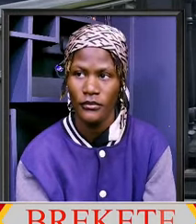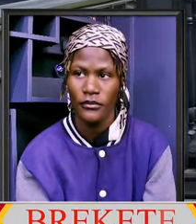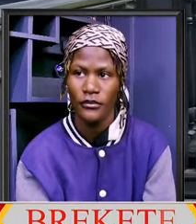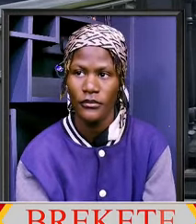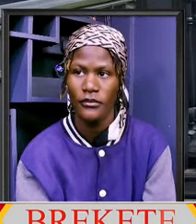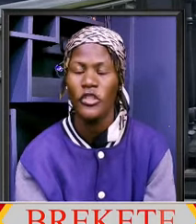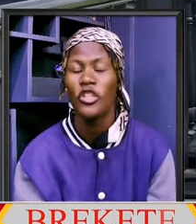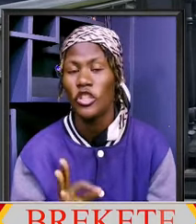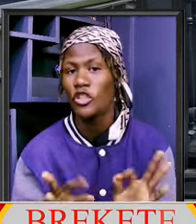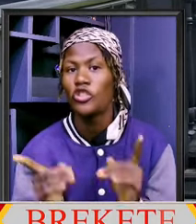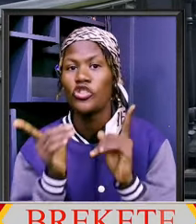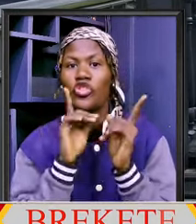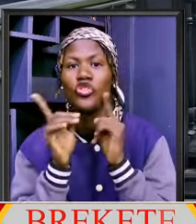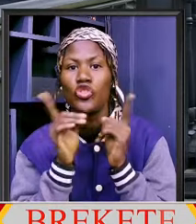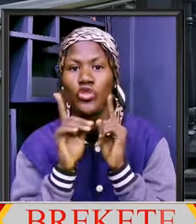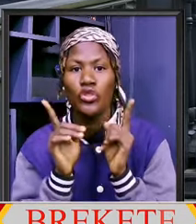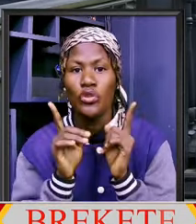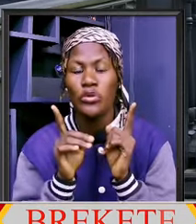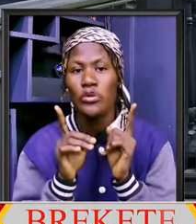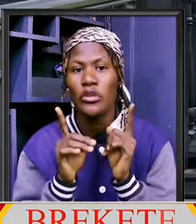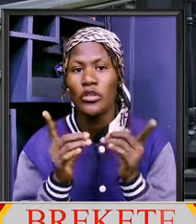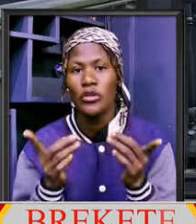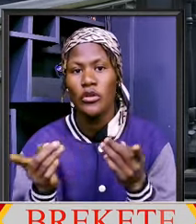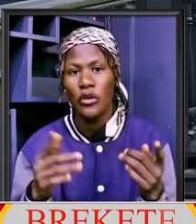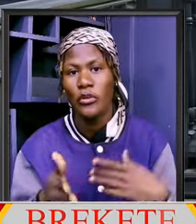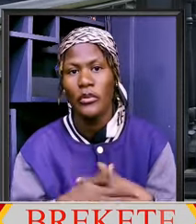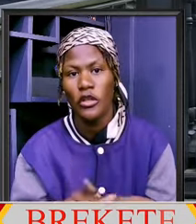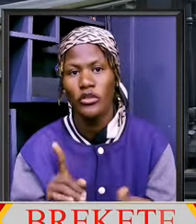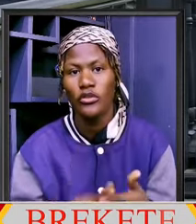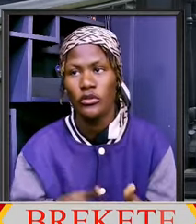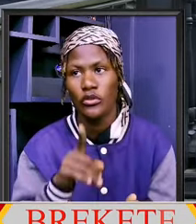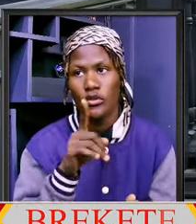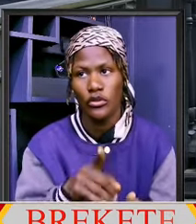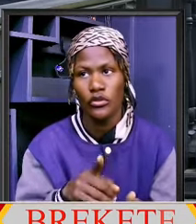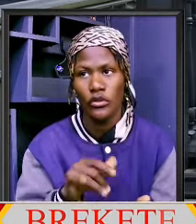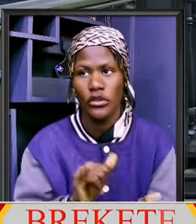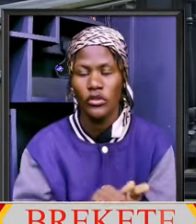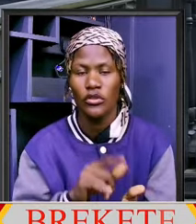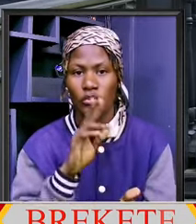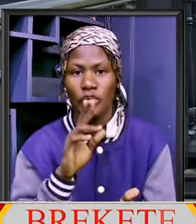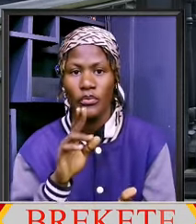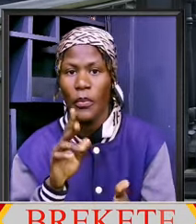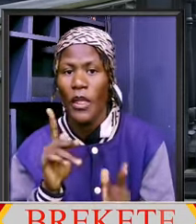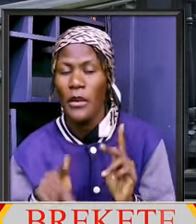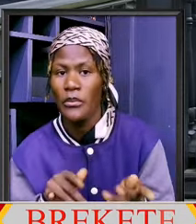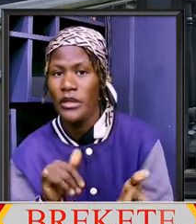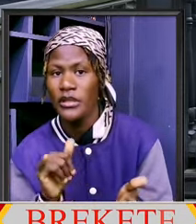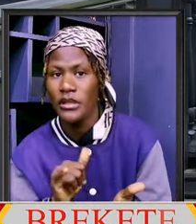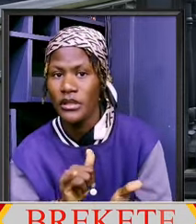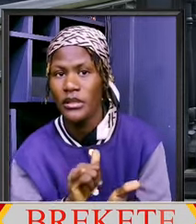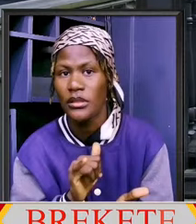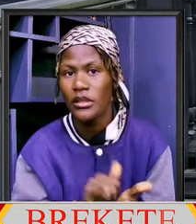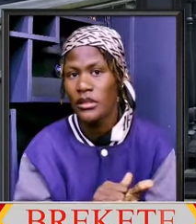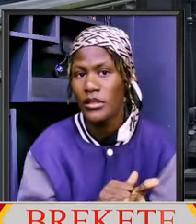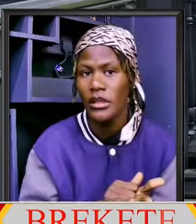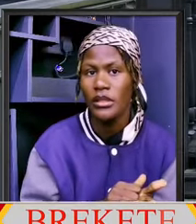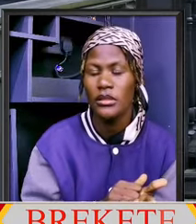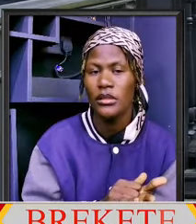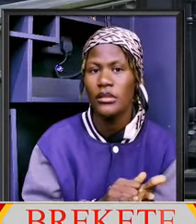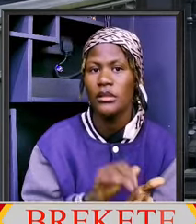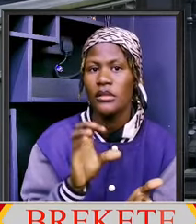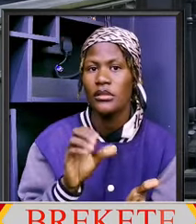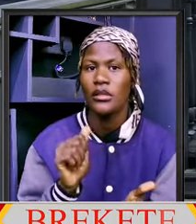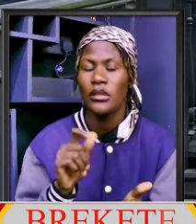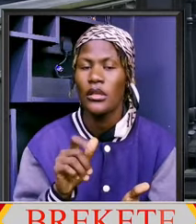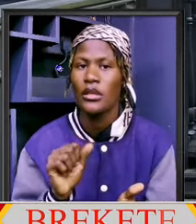come back to you, will be grace. Yes, sir. Mm-hmm. Sir, the person that was on her case is a white man. White